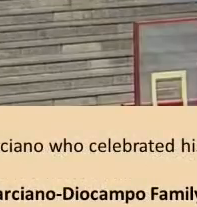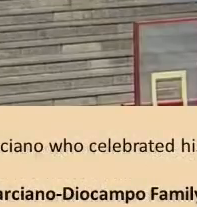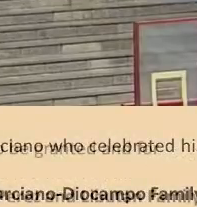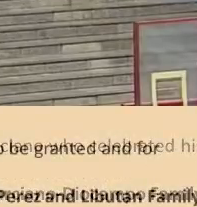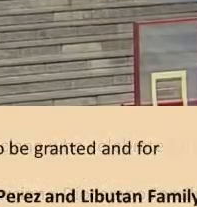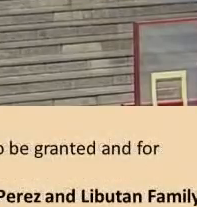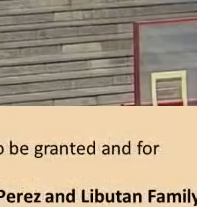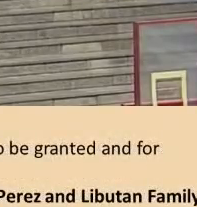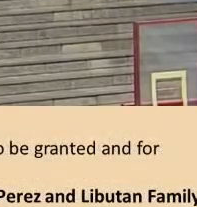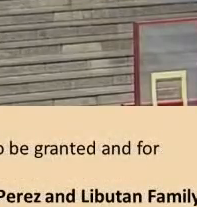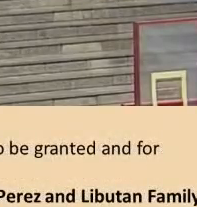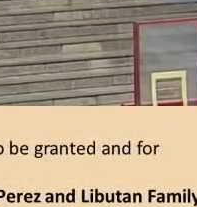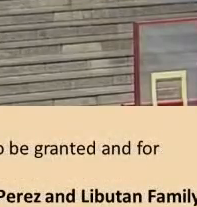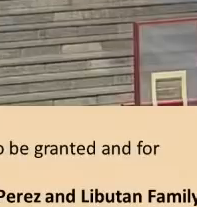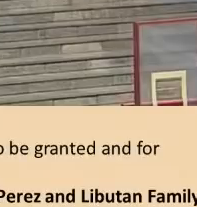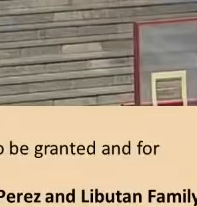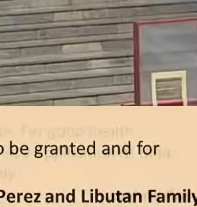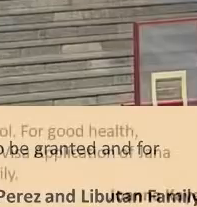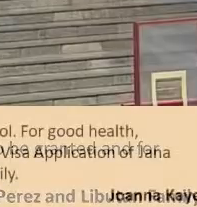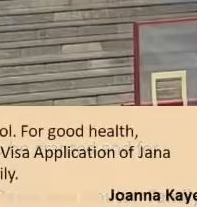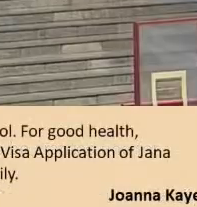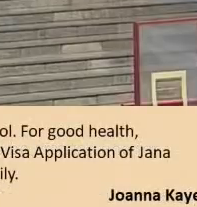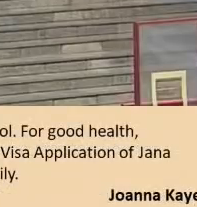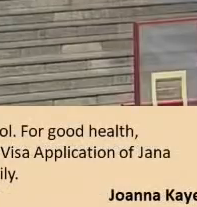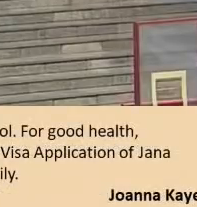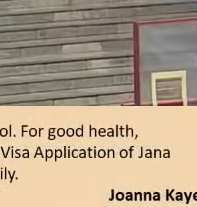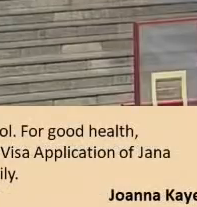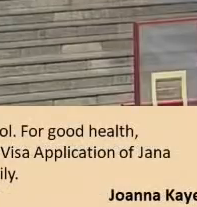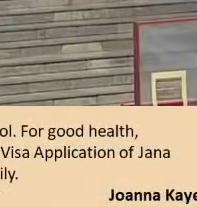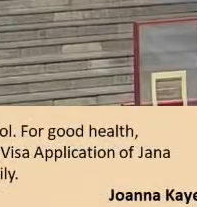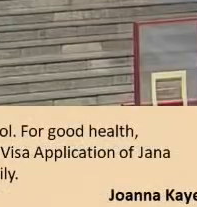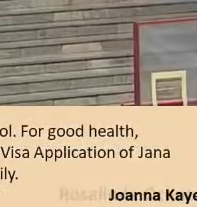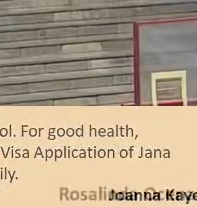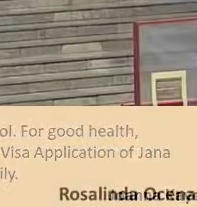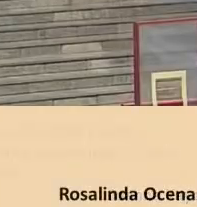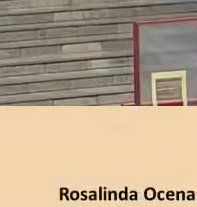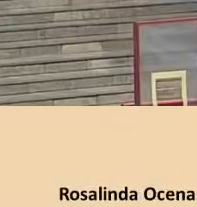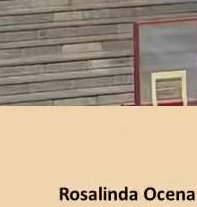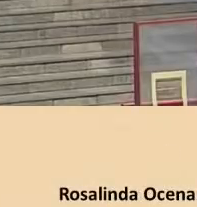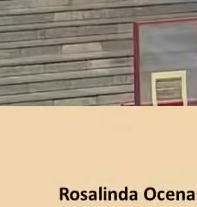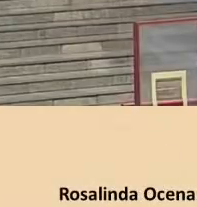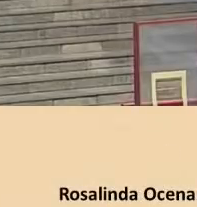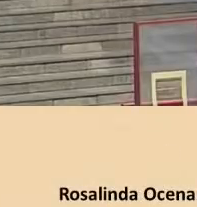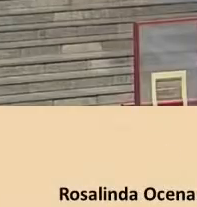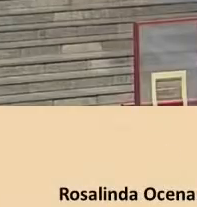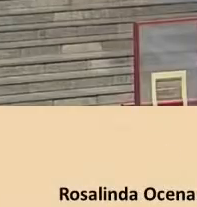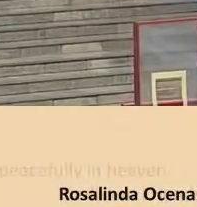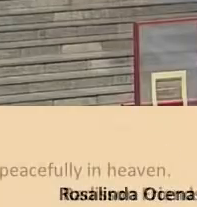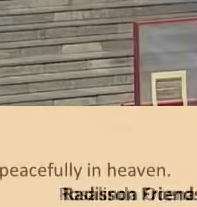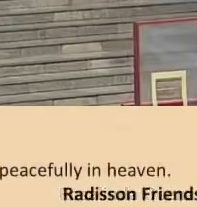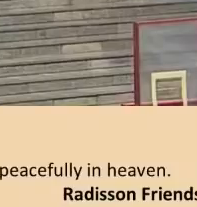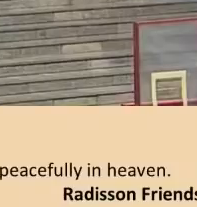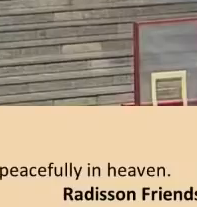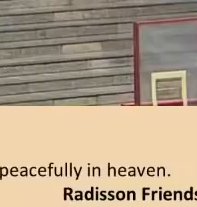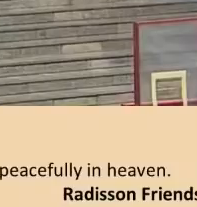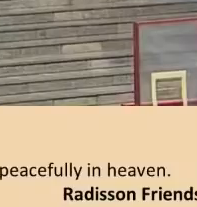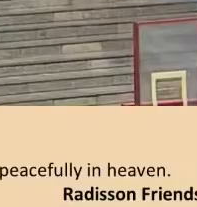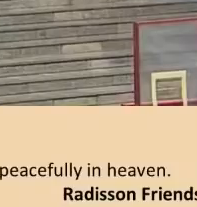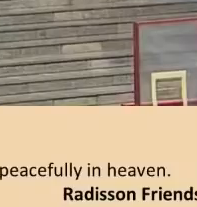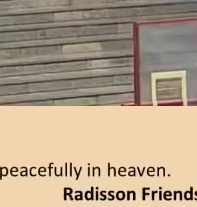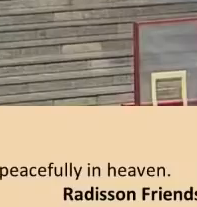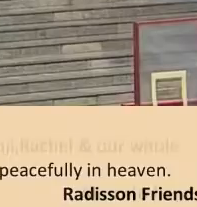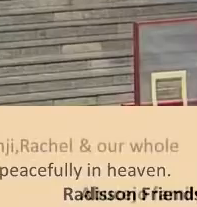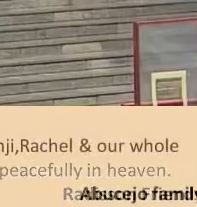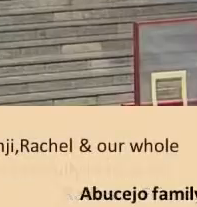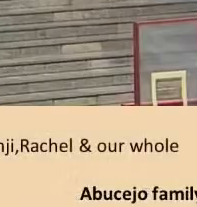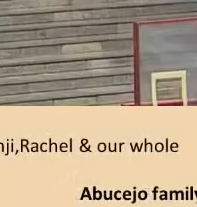forgive those who sin against us. Do not lead us into temptation, but deliver us from evil. Amen. Hail